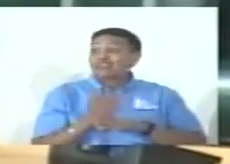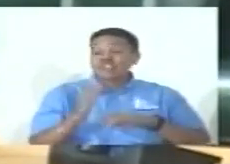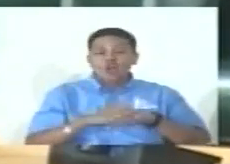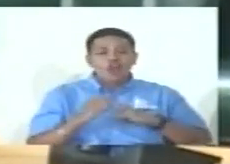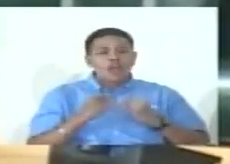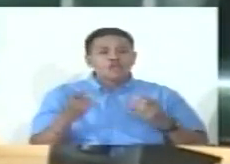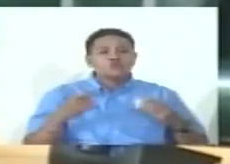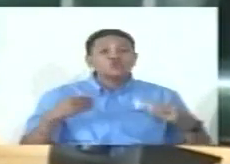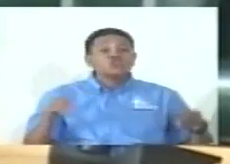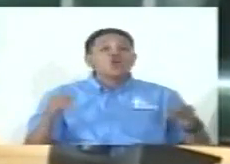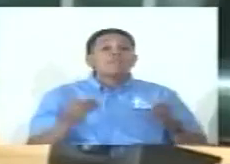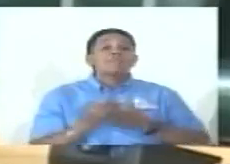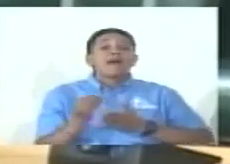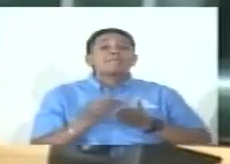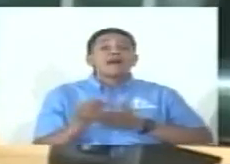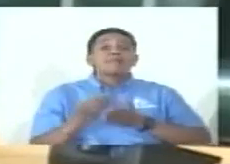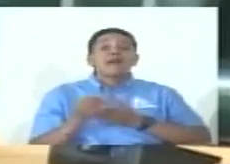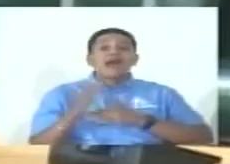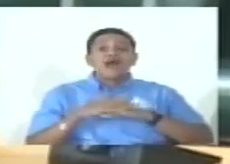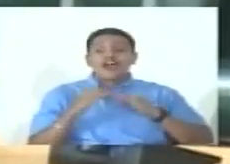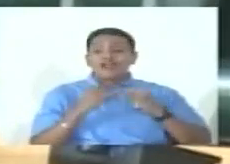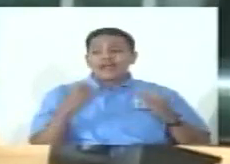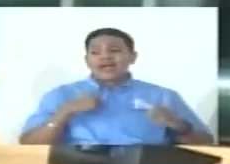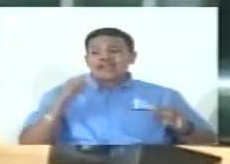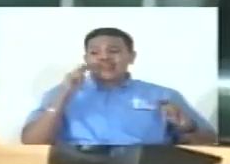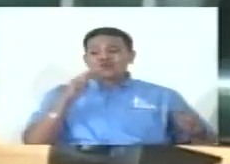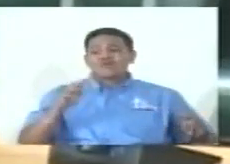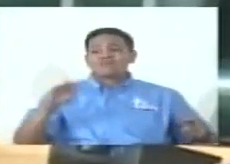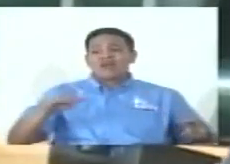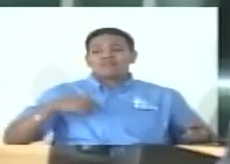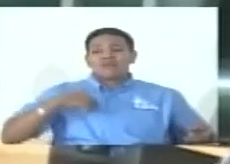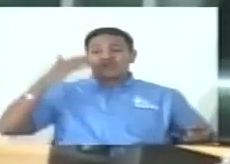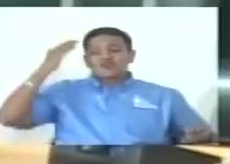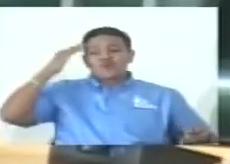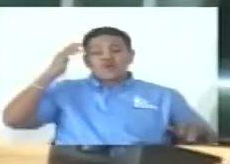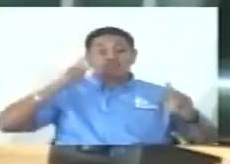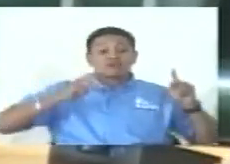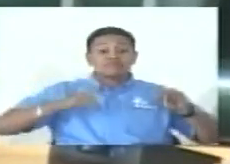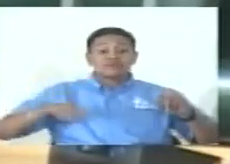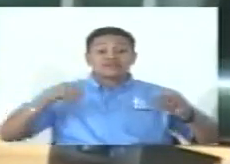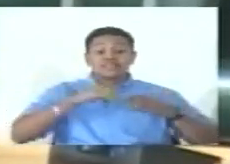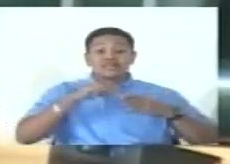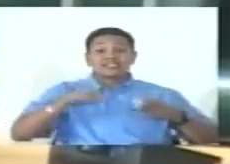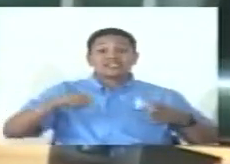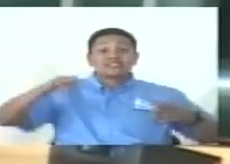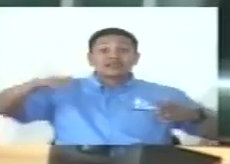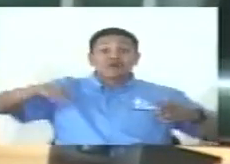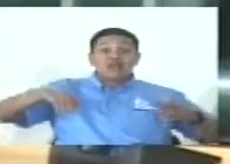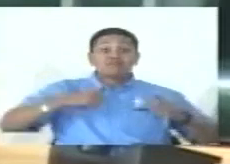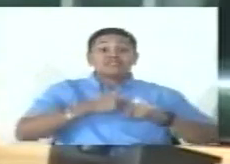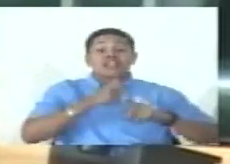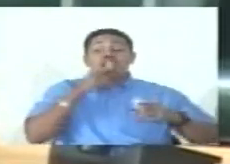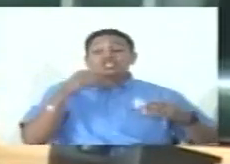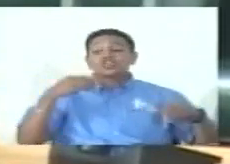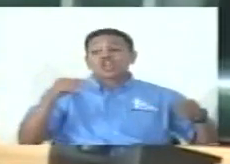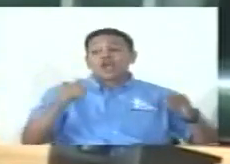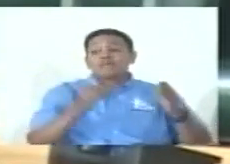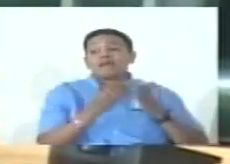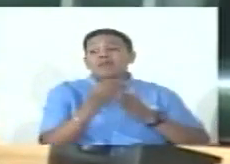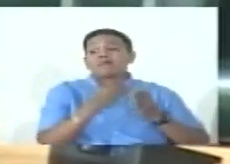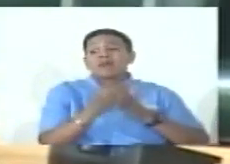You shop online. When I look in this parliament, you know, I know that there are persons in this parliament that shop